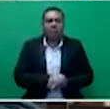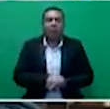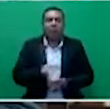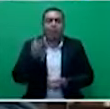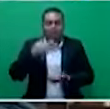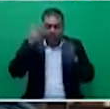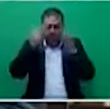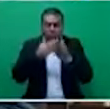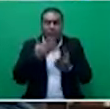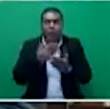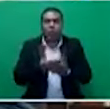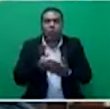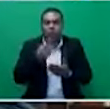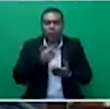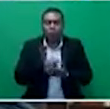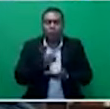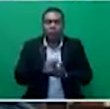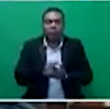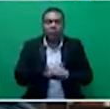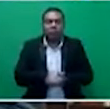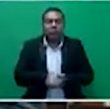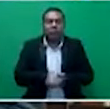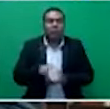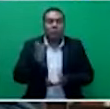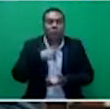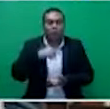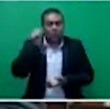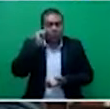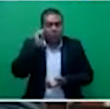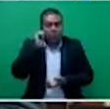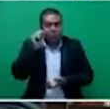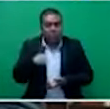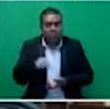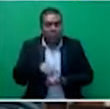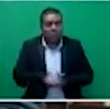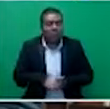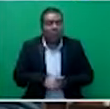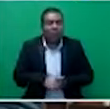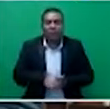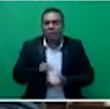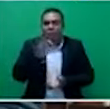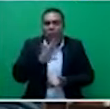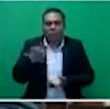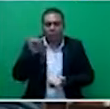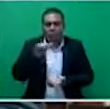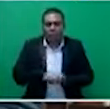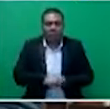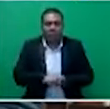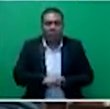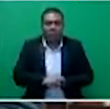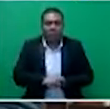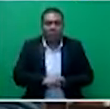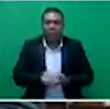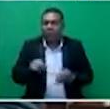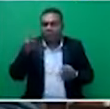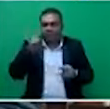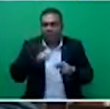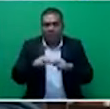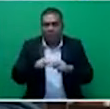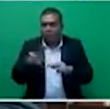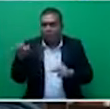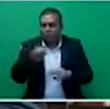truth and do not care about the politics, as they very well know what these opposition politicians are saying is not correct. Fijians also should not fall for these